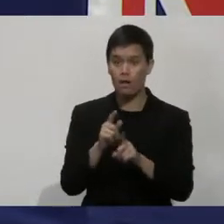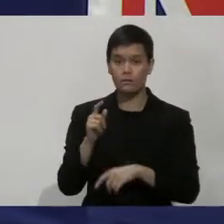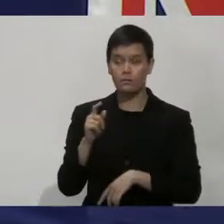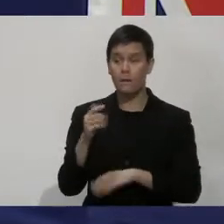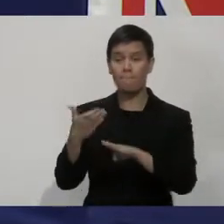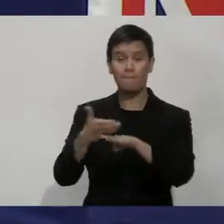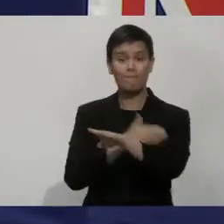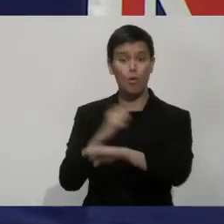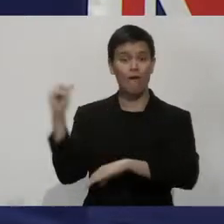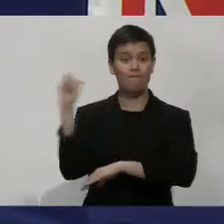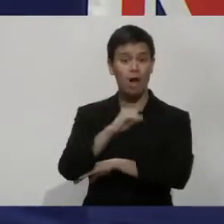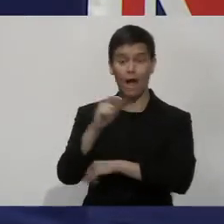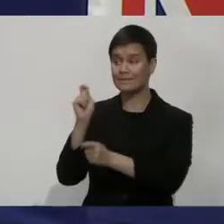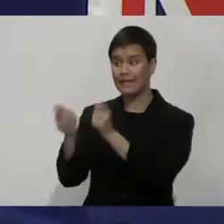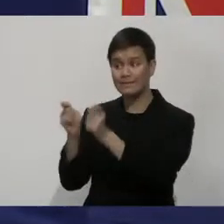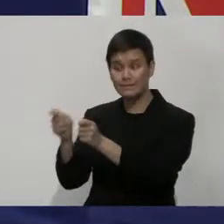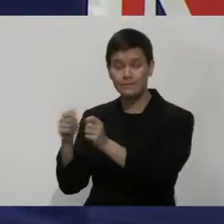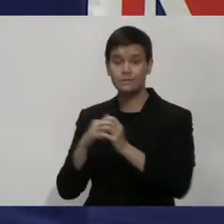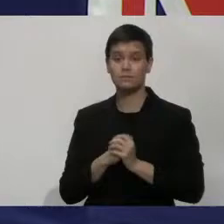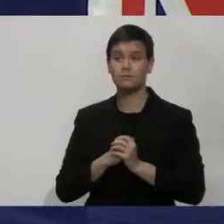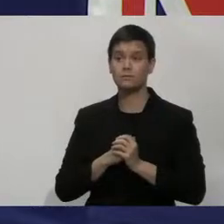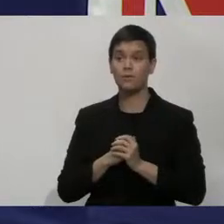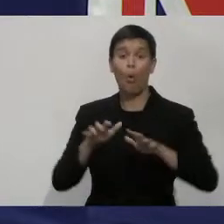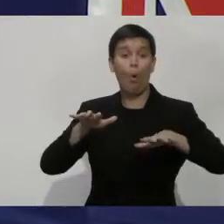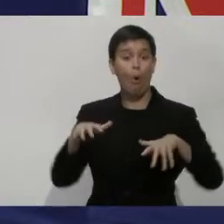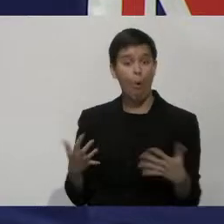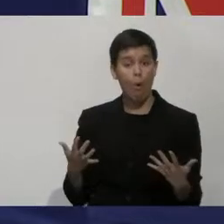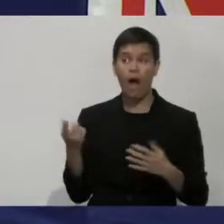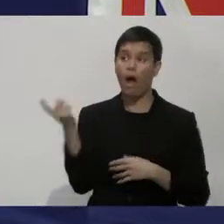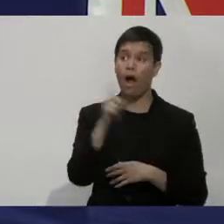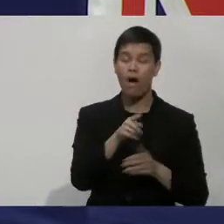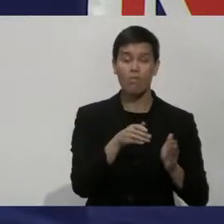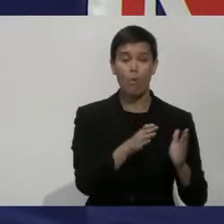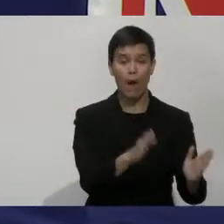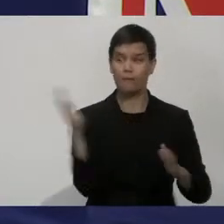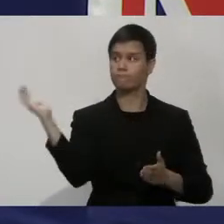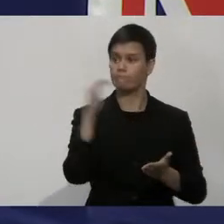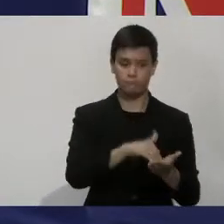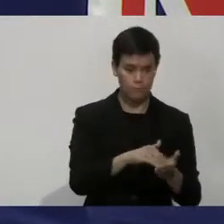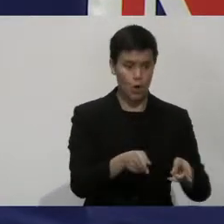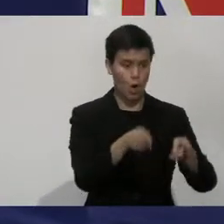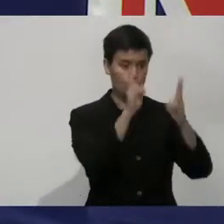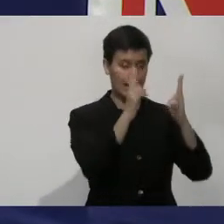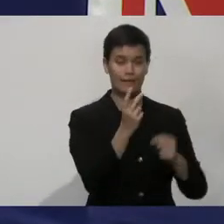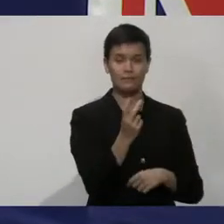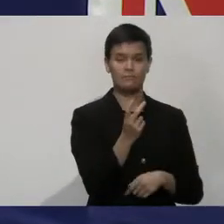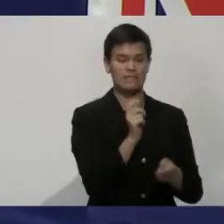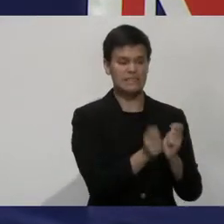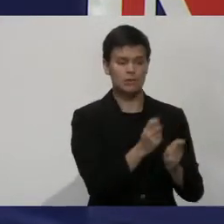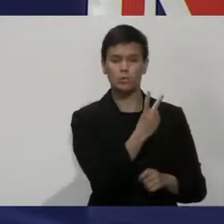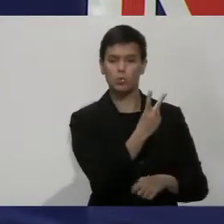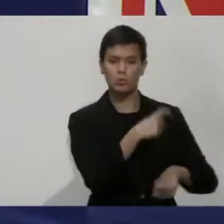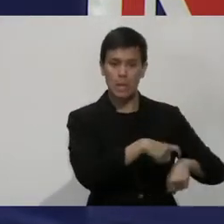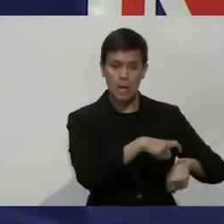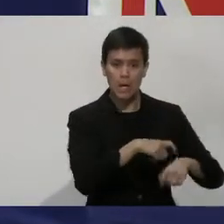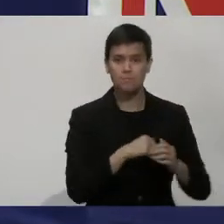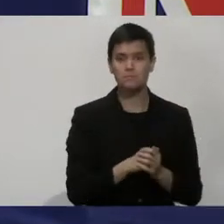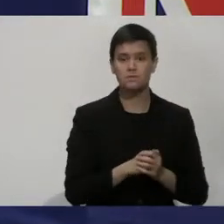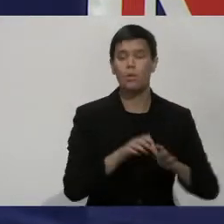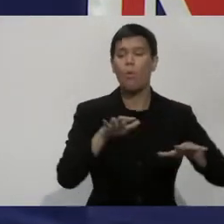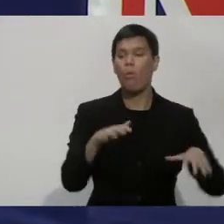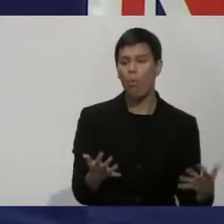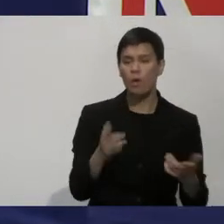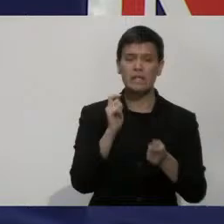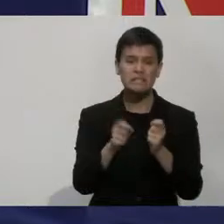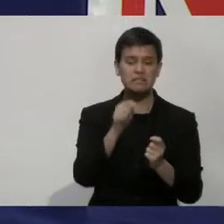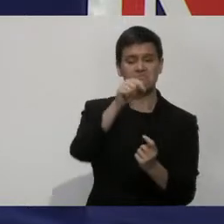minus testing once or twice here on different days. And if you have 14 days plus the day 3 and day 12 plus very good